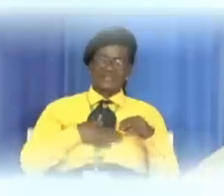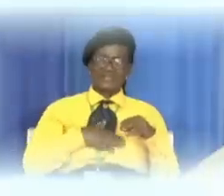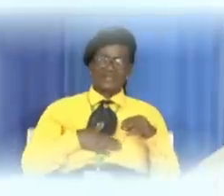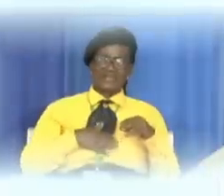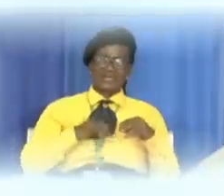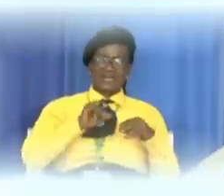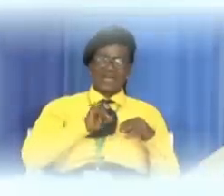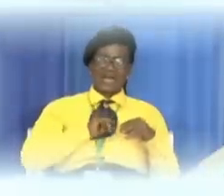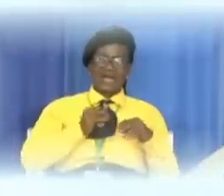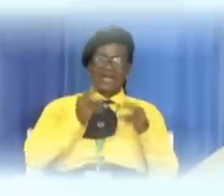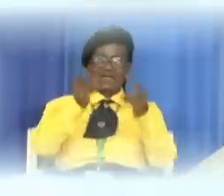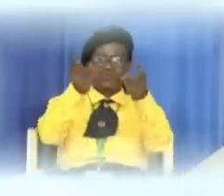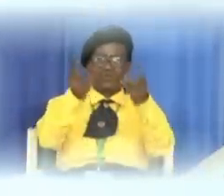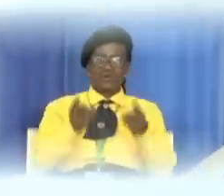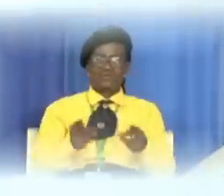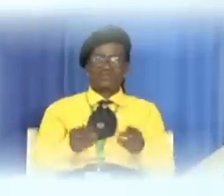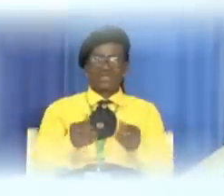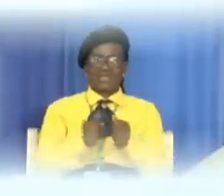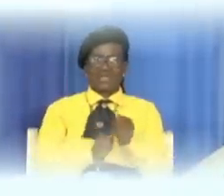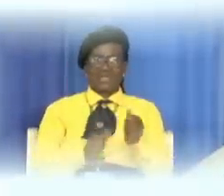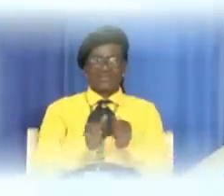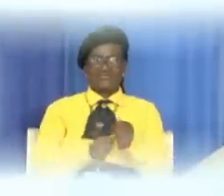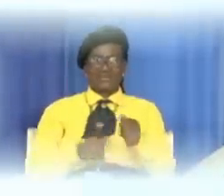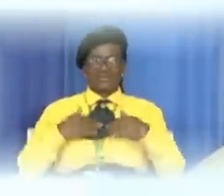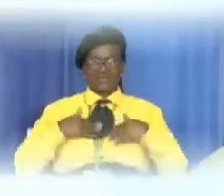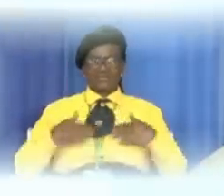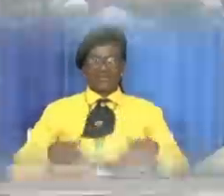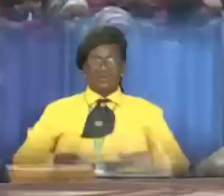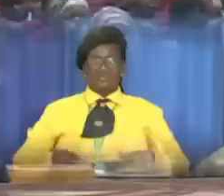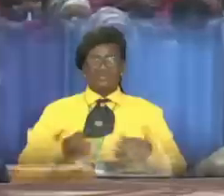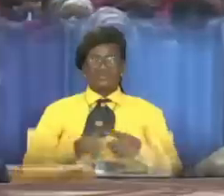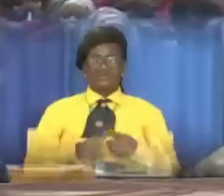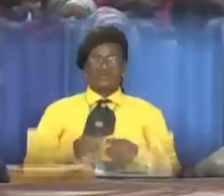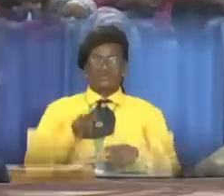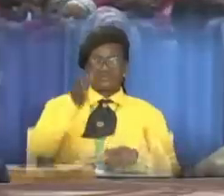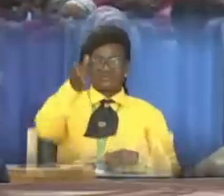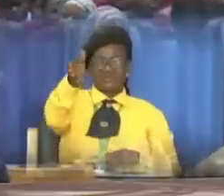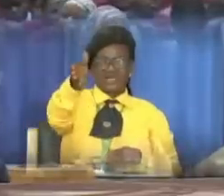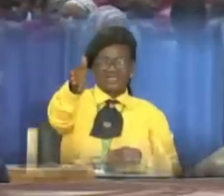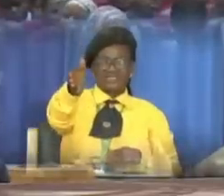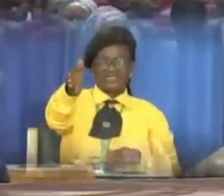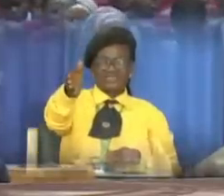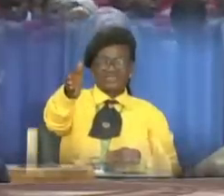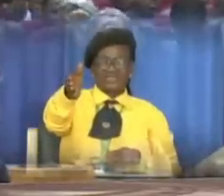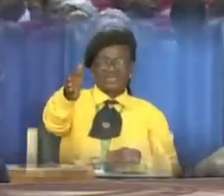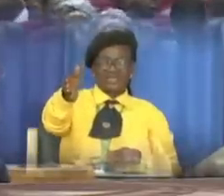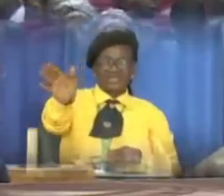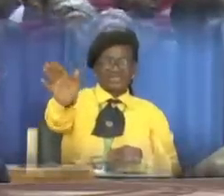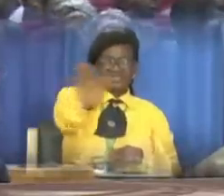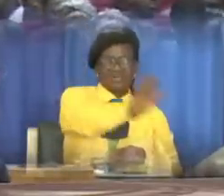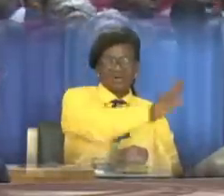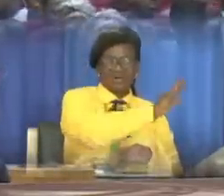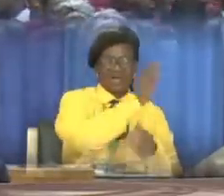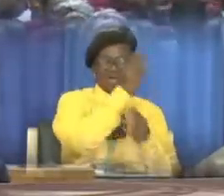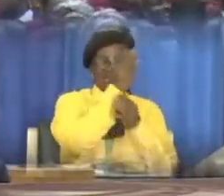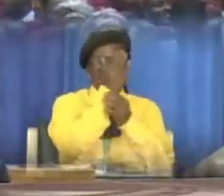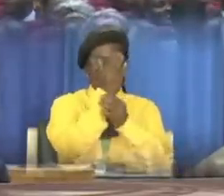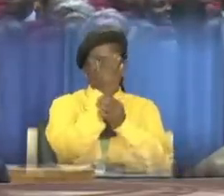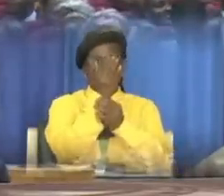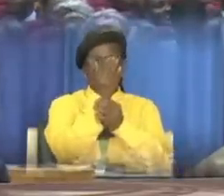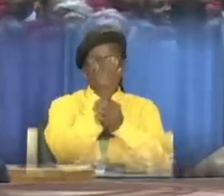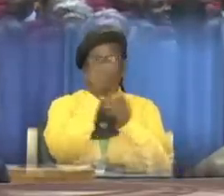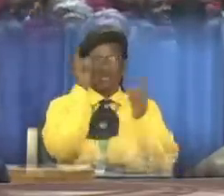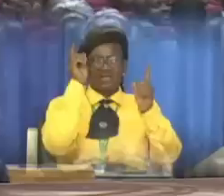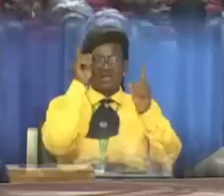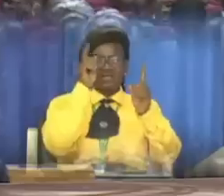I want everybody to help me stretch your hands towards them, pray for them, wish them well, pray